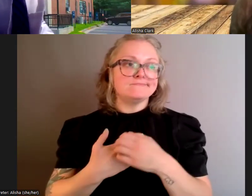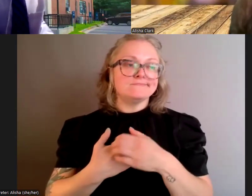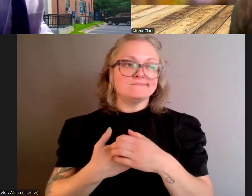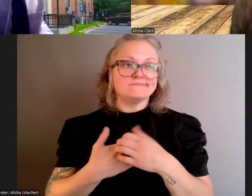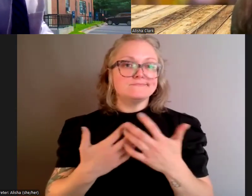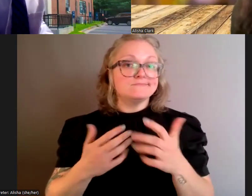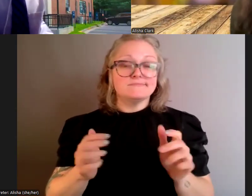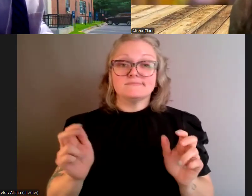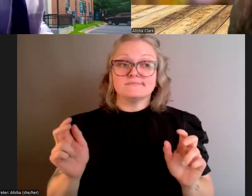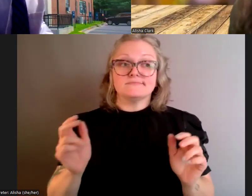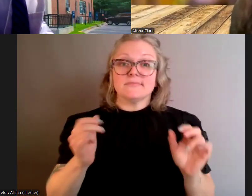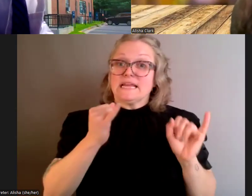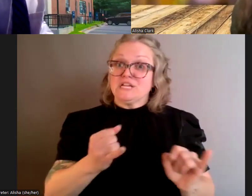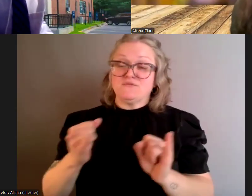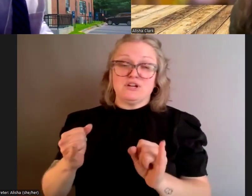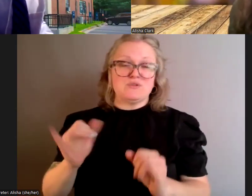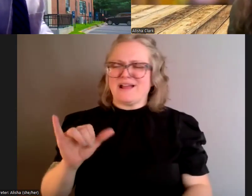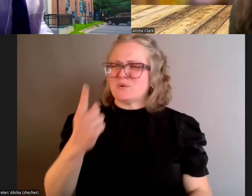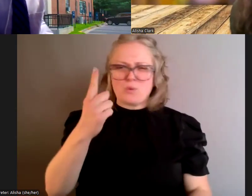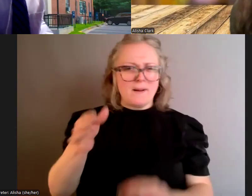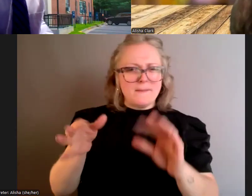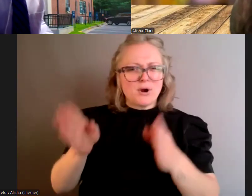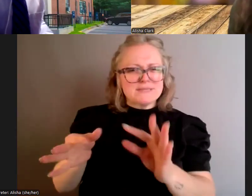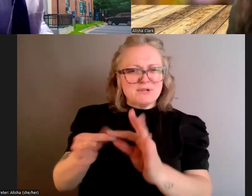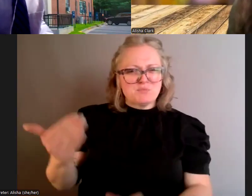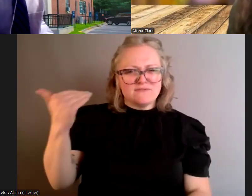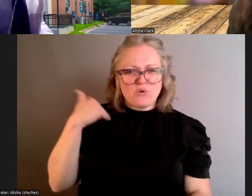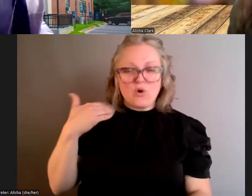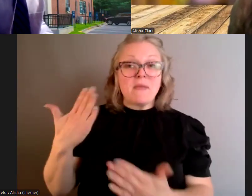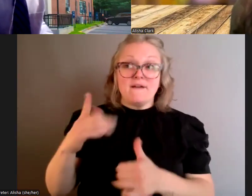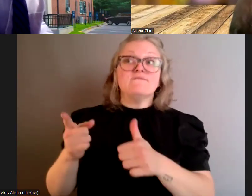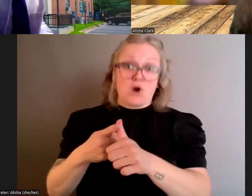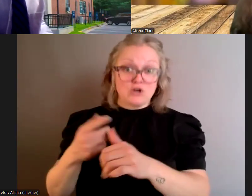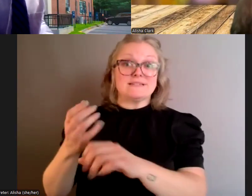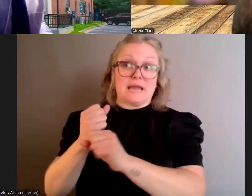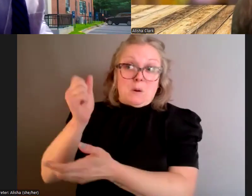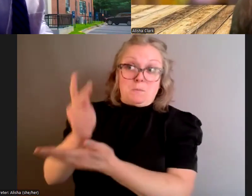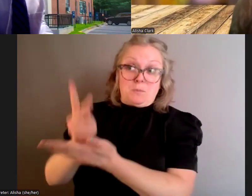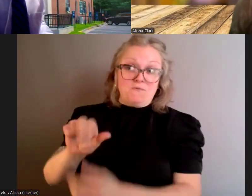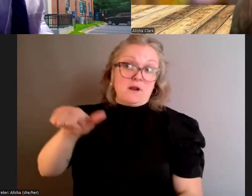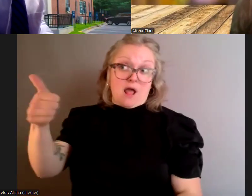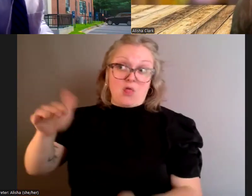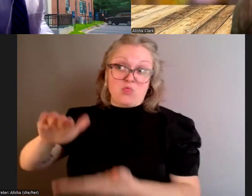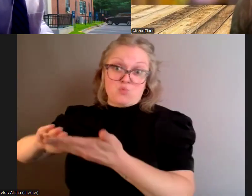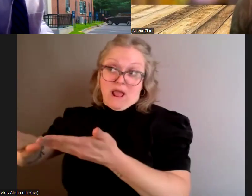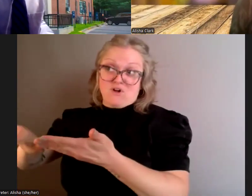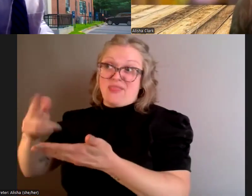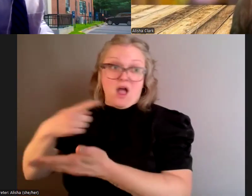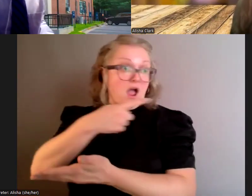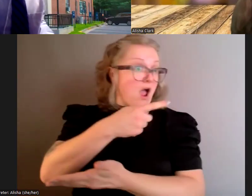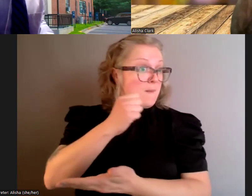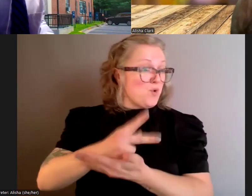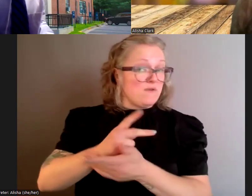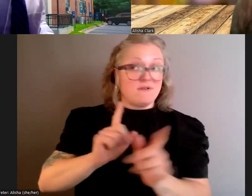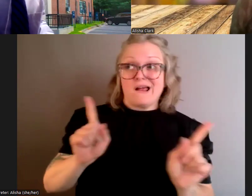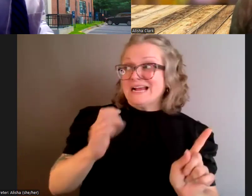individuals might, like somebody said earlier, get a slot for a different waiver and might choose to go to a new waiver, as